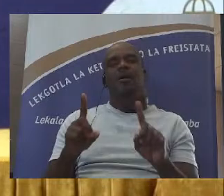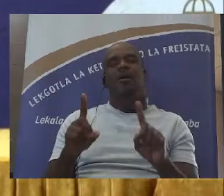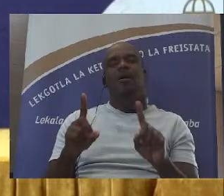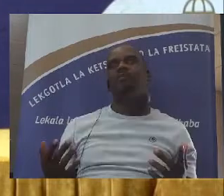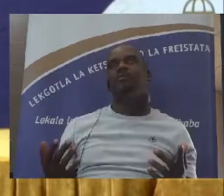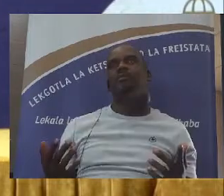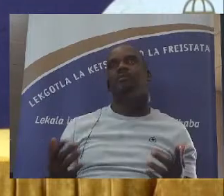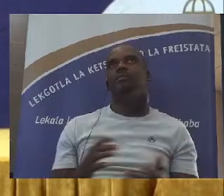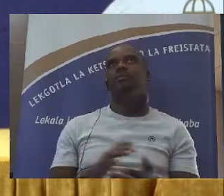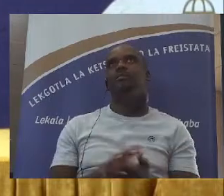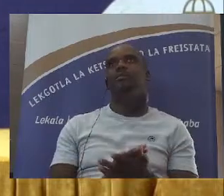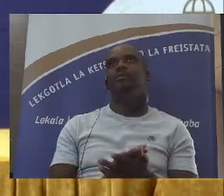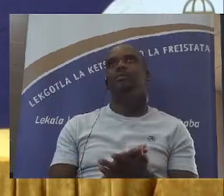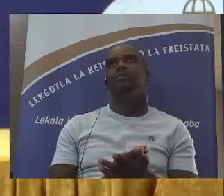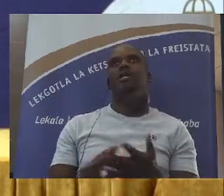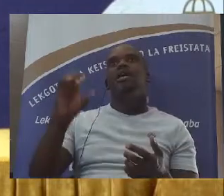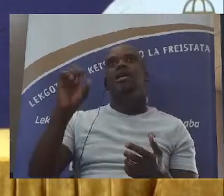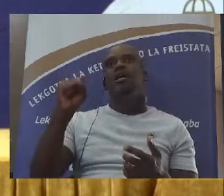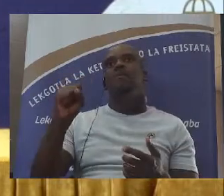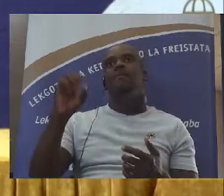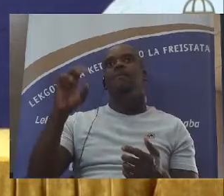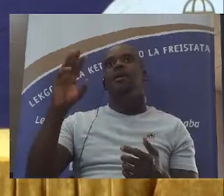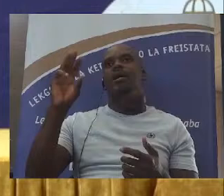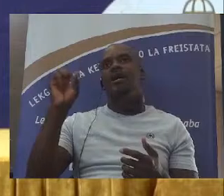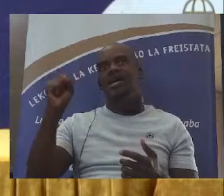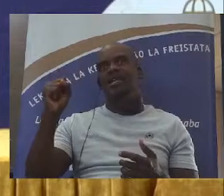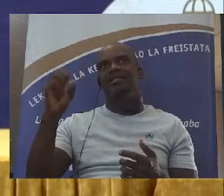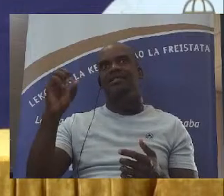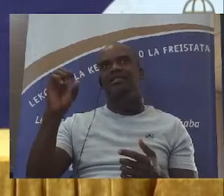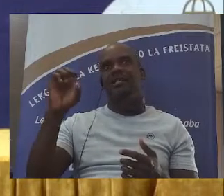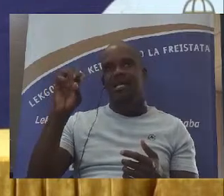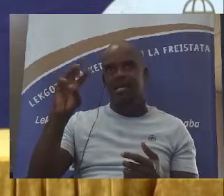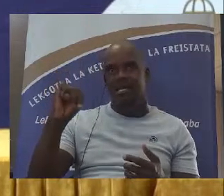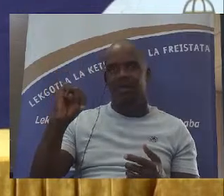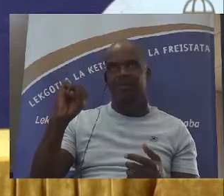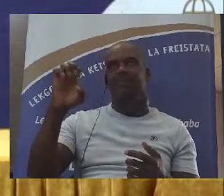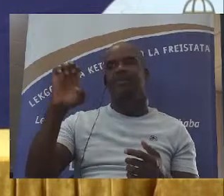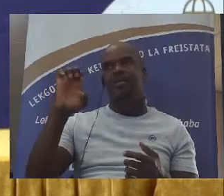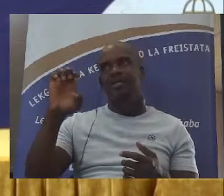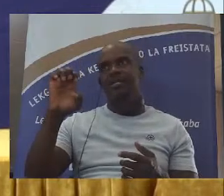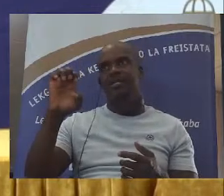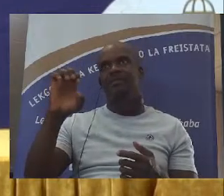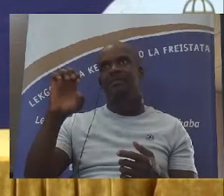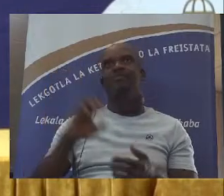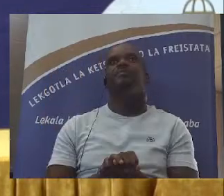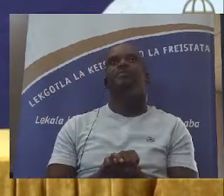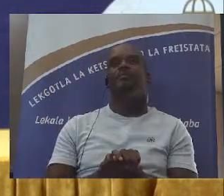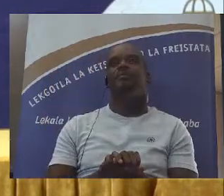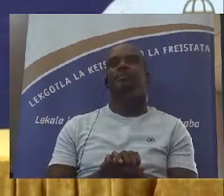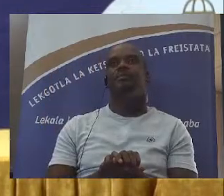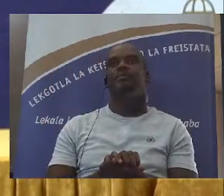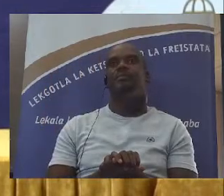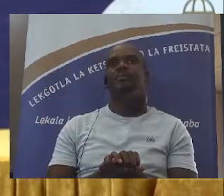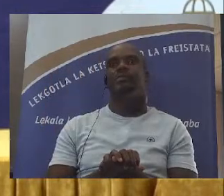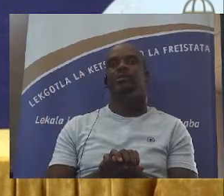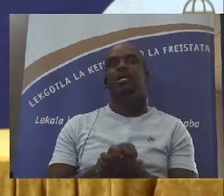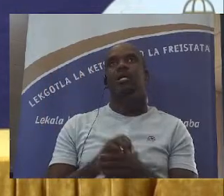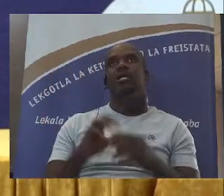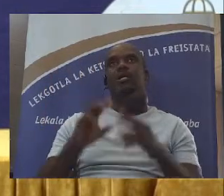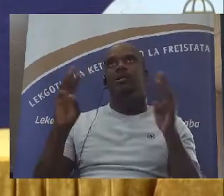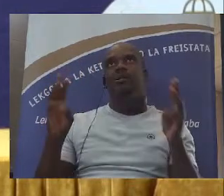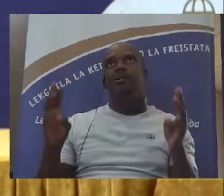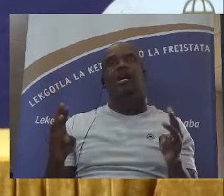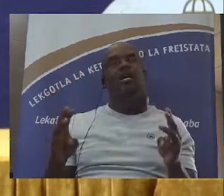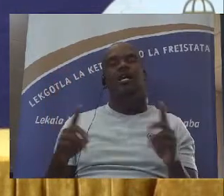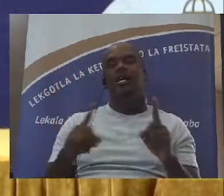be MSME. That is not a hard or fast rule, because I also found that there were people now that said to